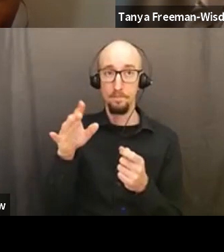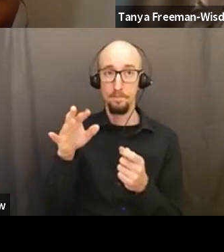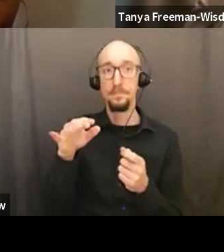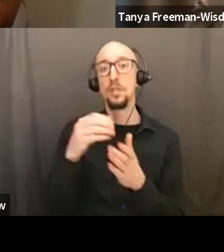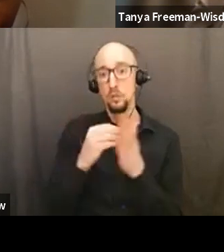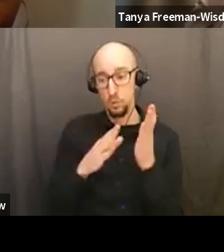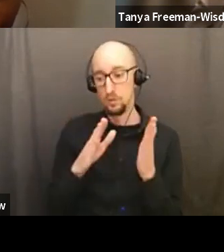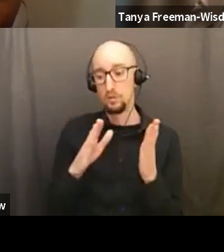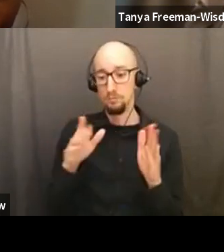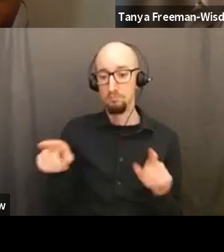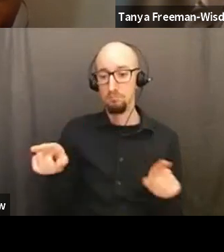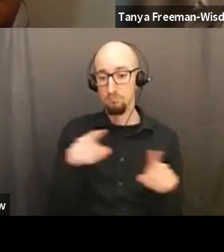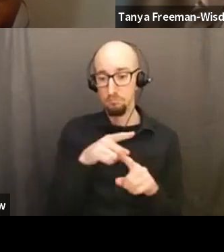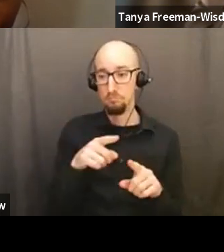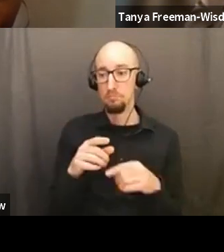students,